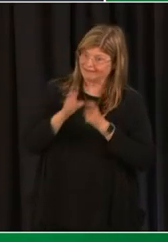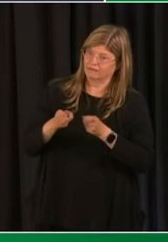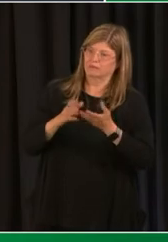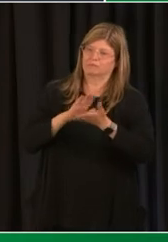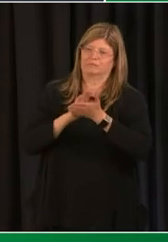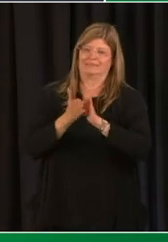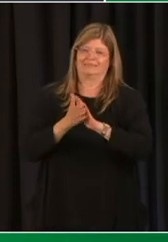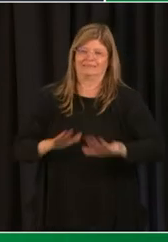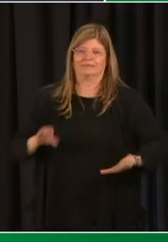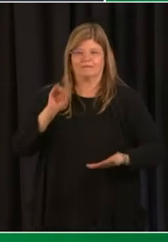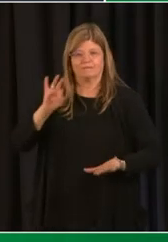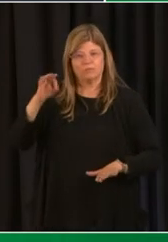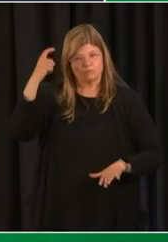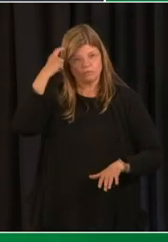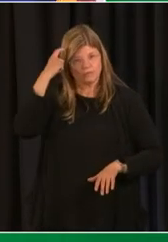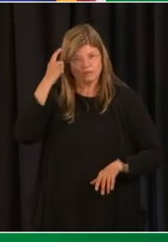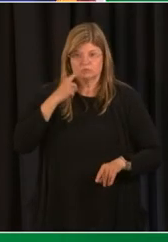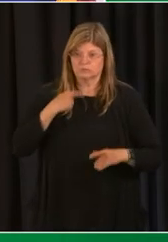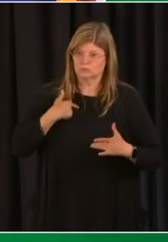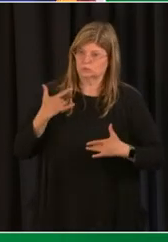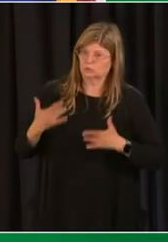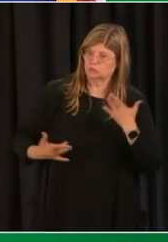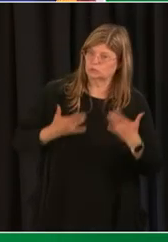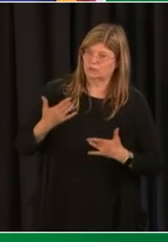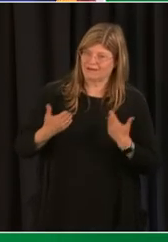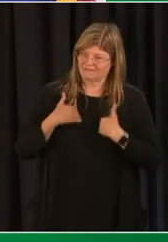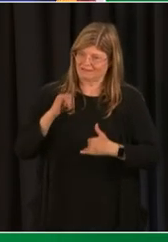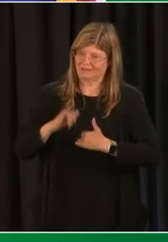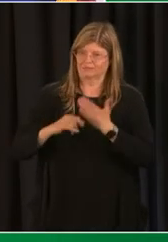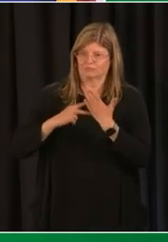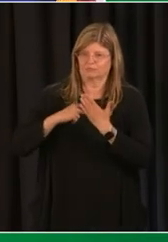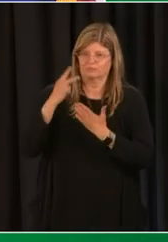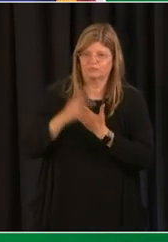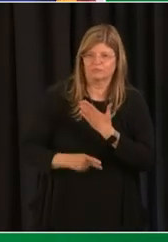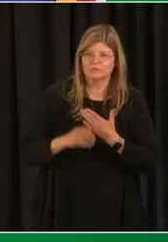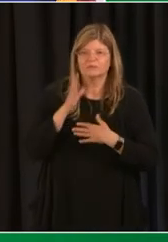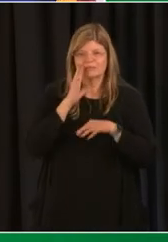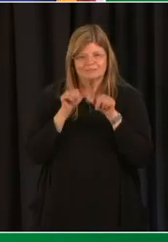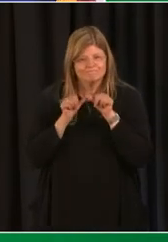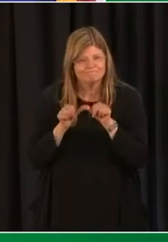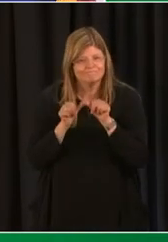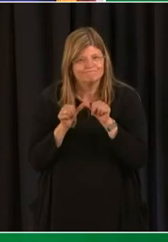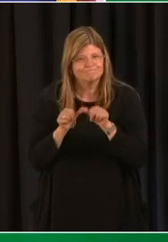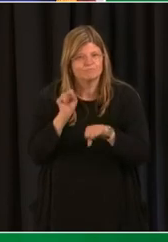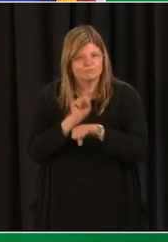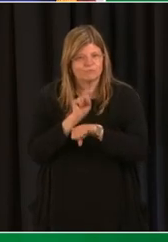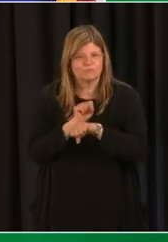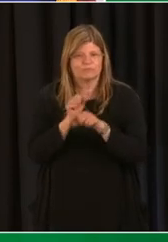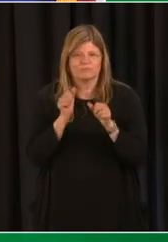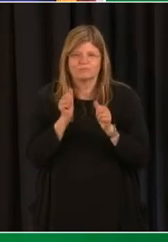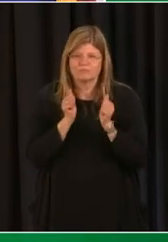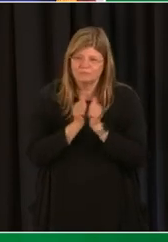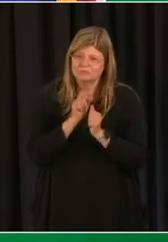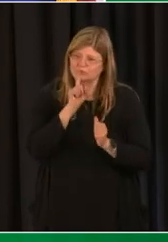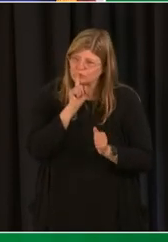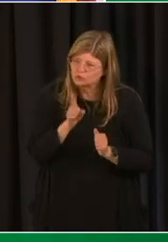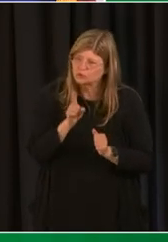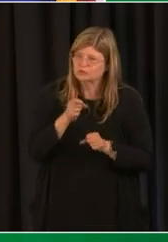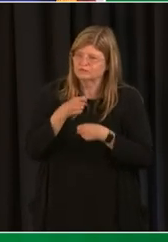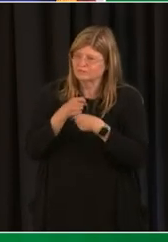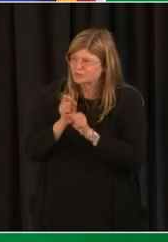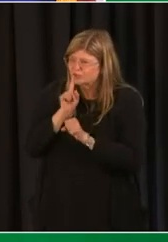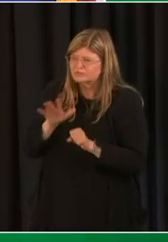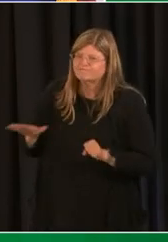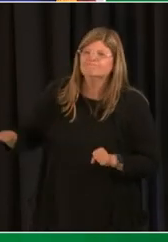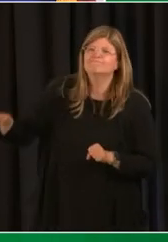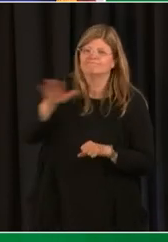we're excited that we have programs that help our residents with that, but we're going to keep working to make sure that more residents understand